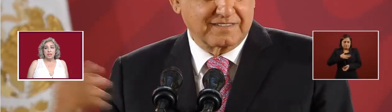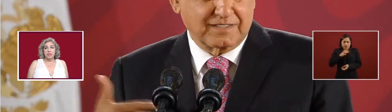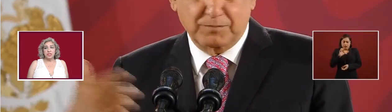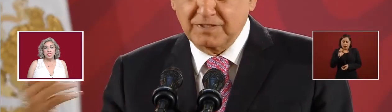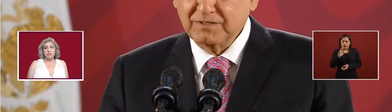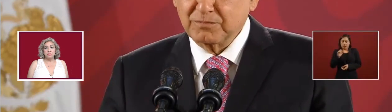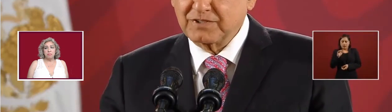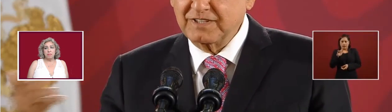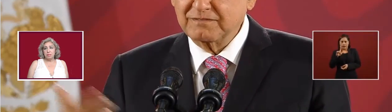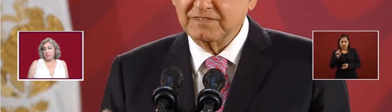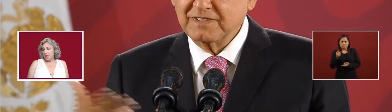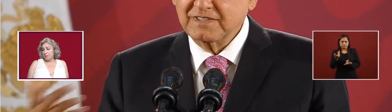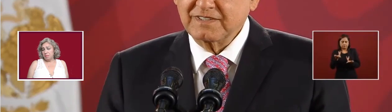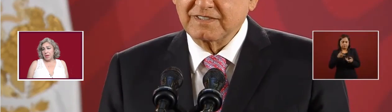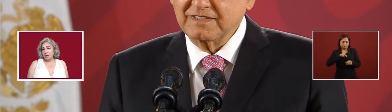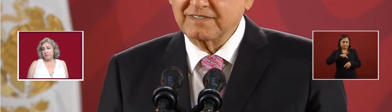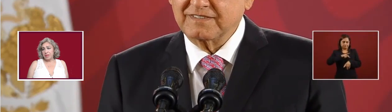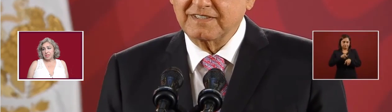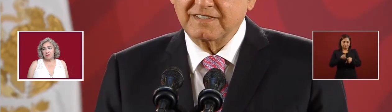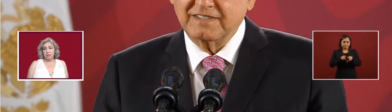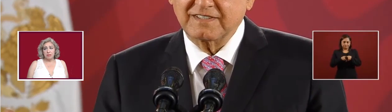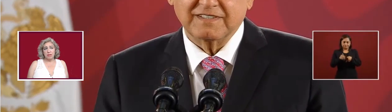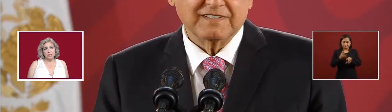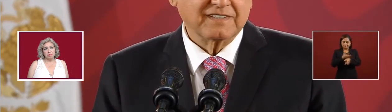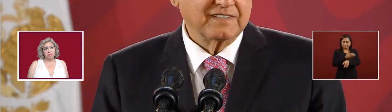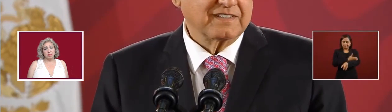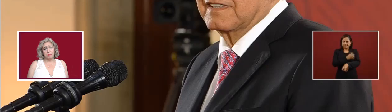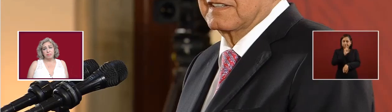Yeah, she's my fiscal